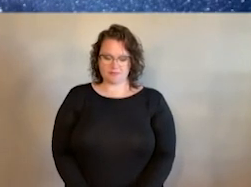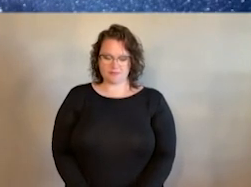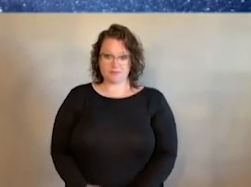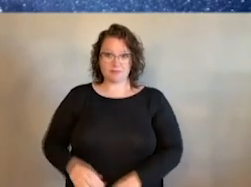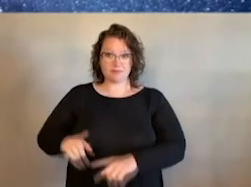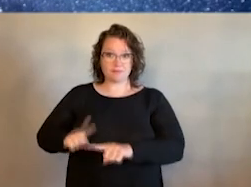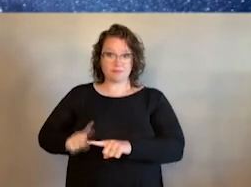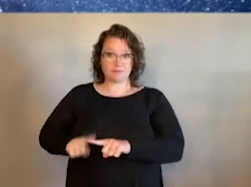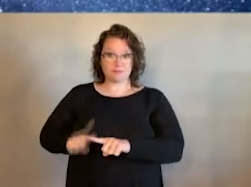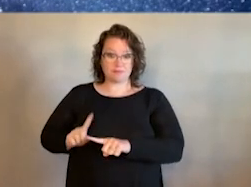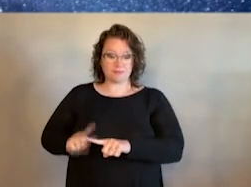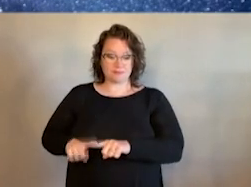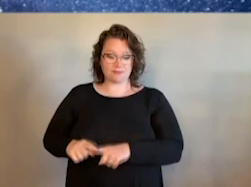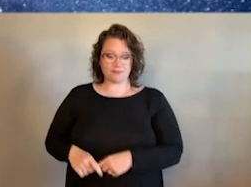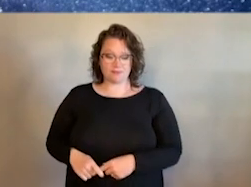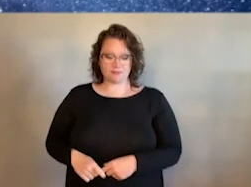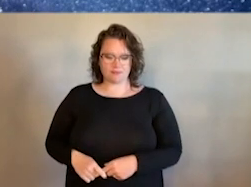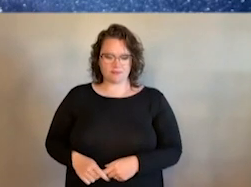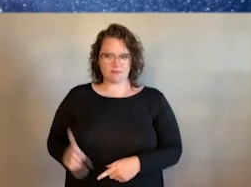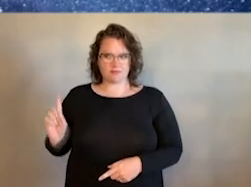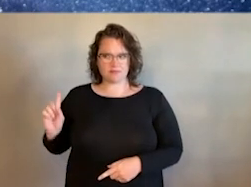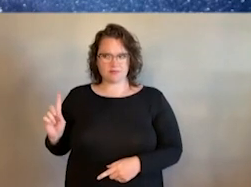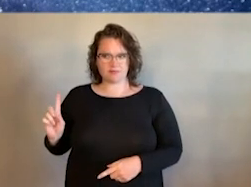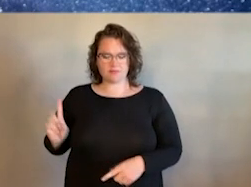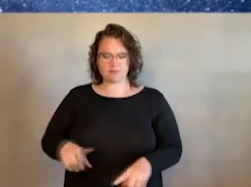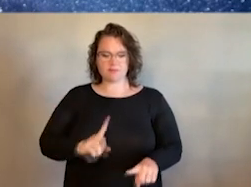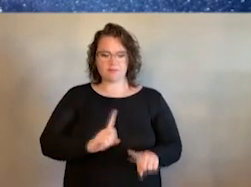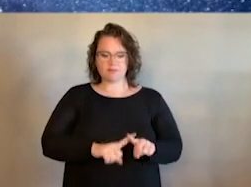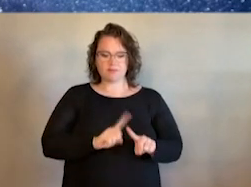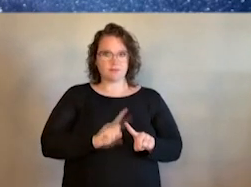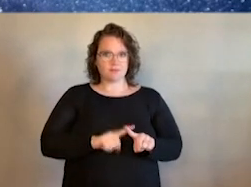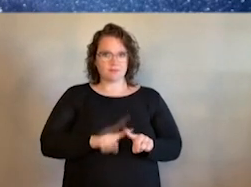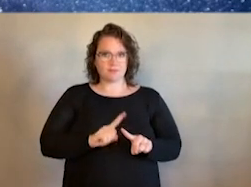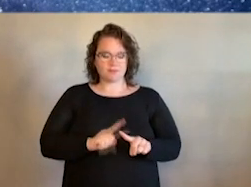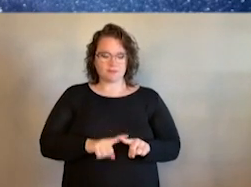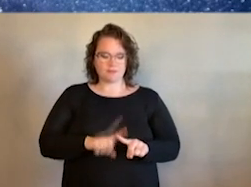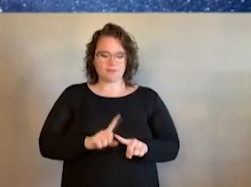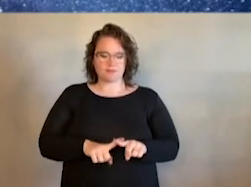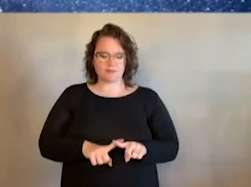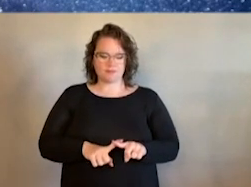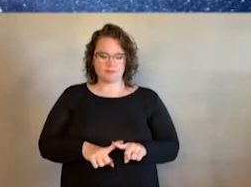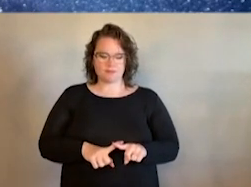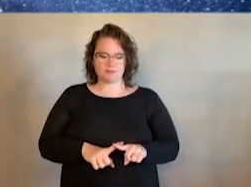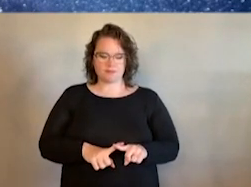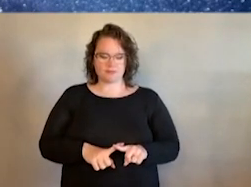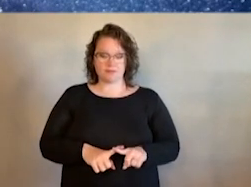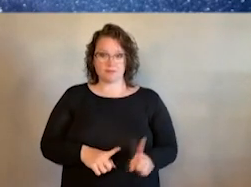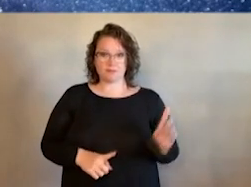Here.